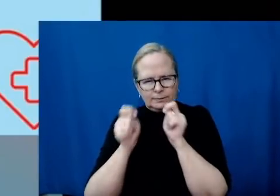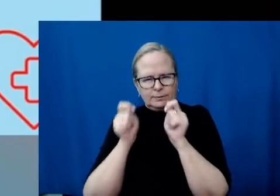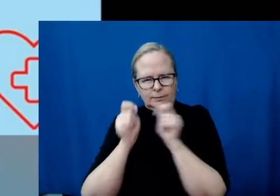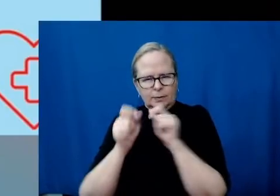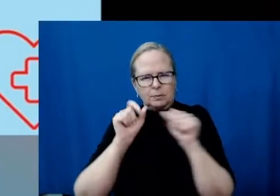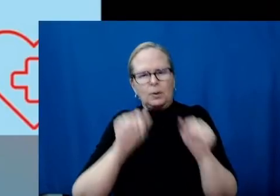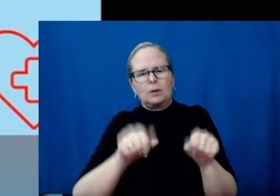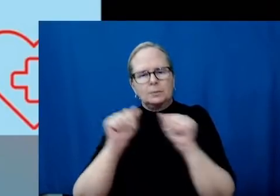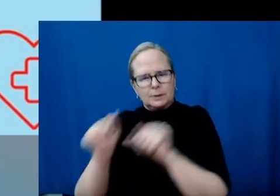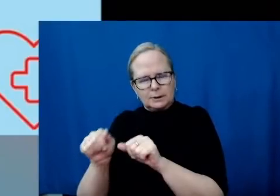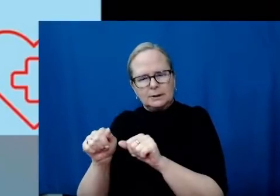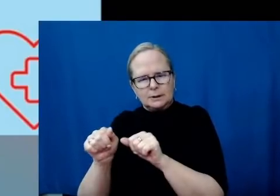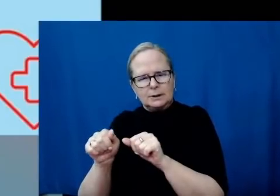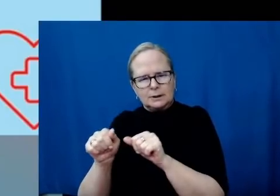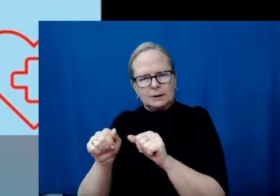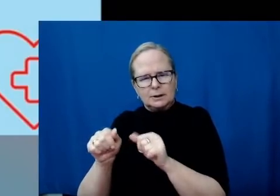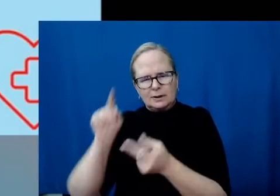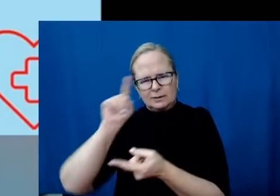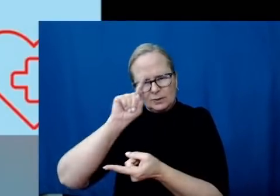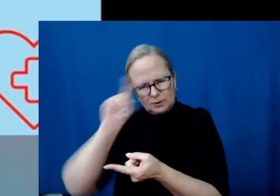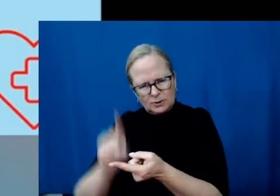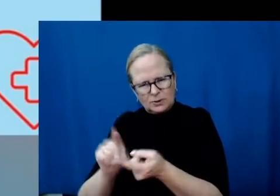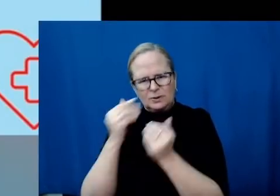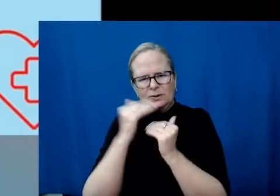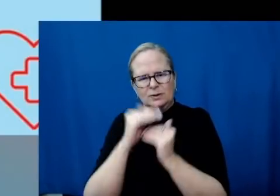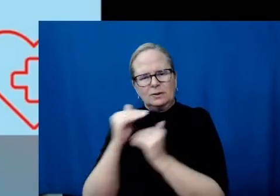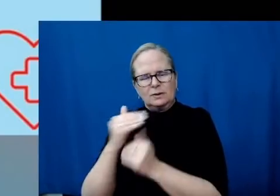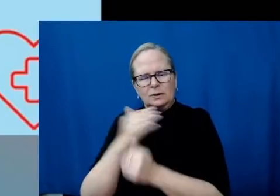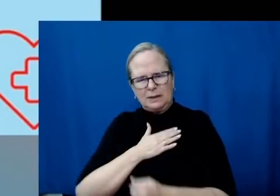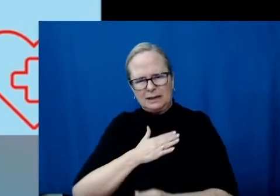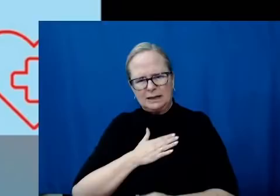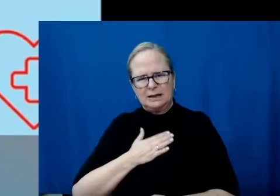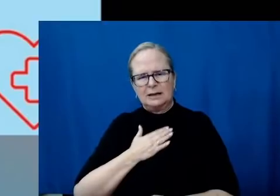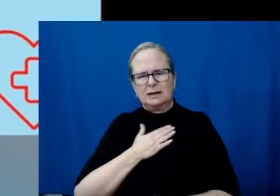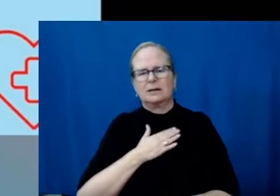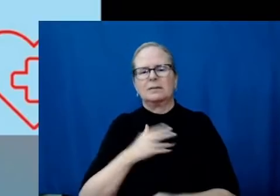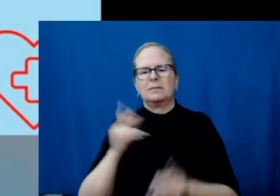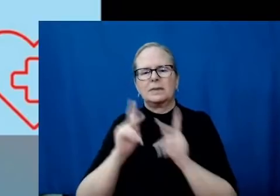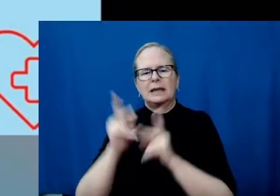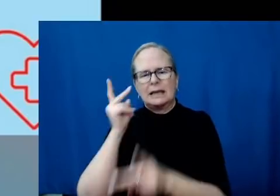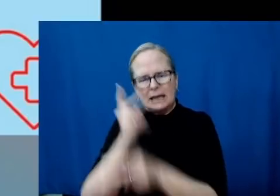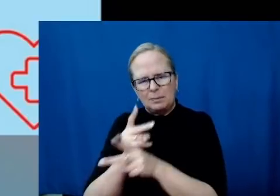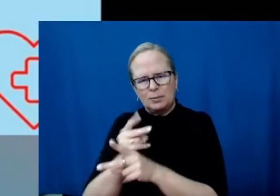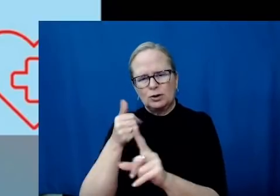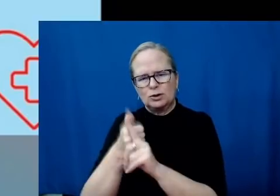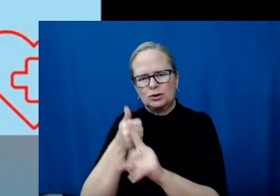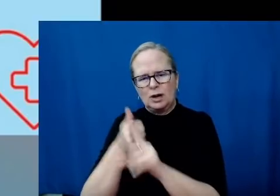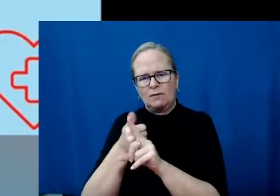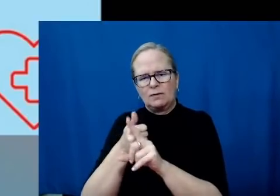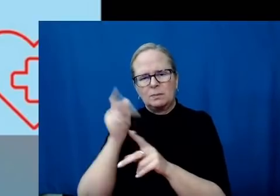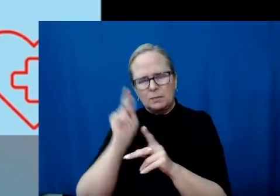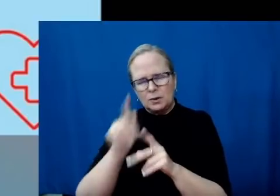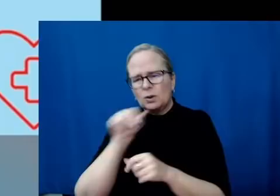remain in place, please try to keep yourself and those you care about safe.